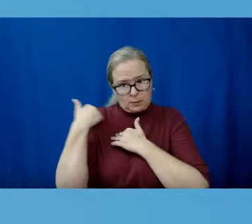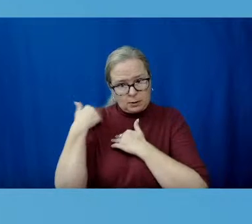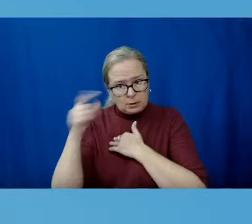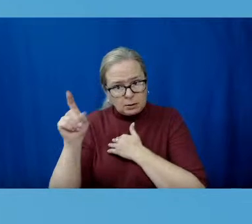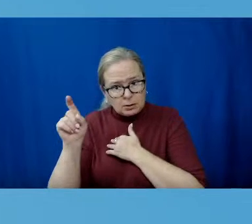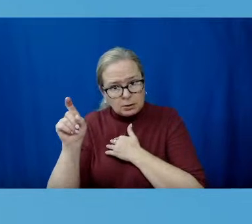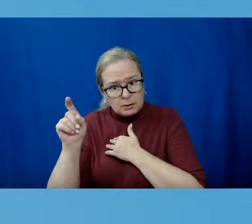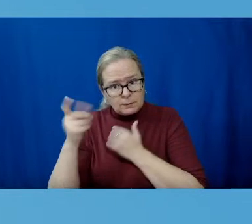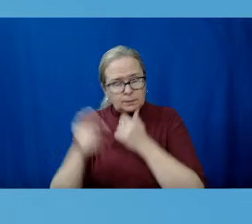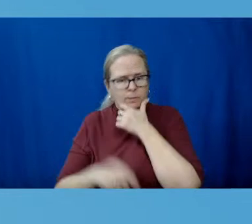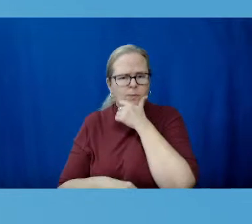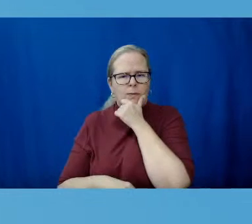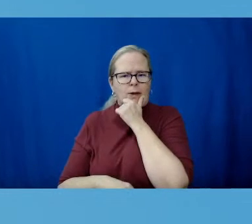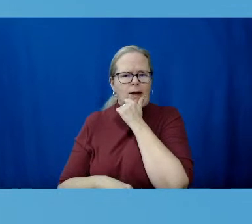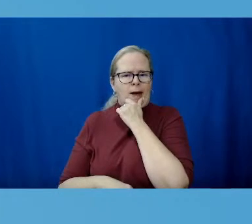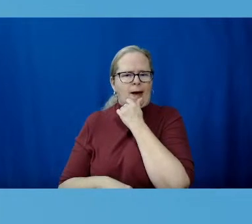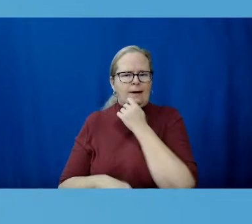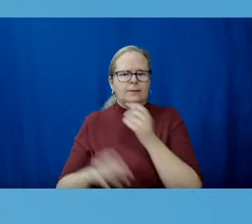doctors.